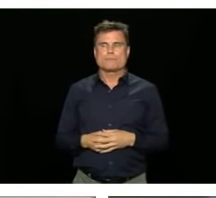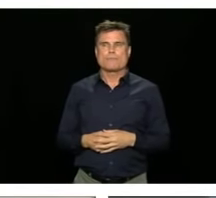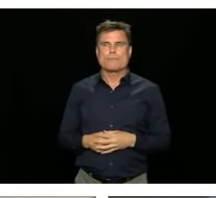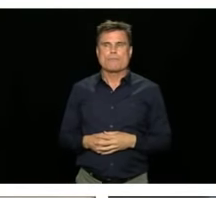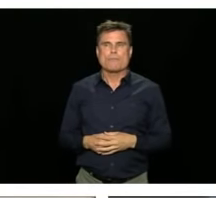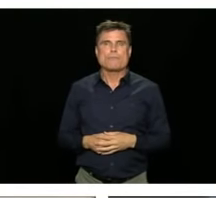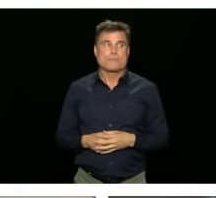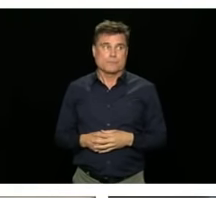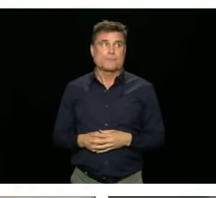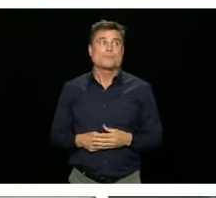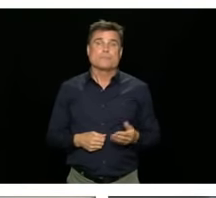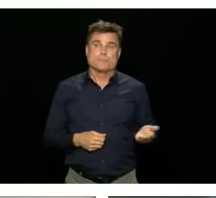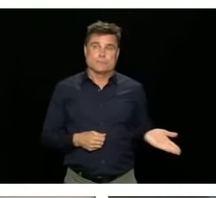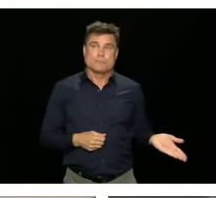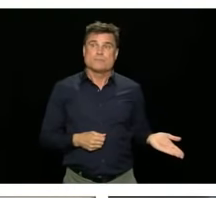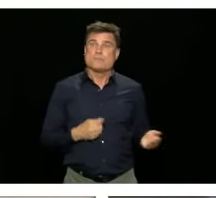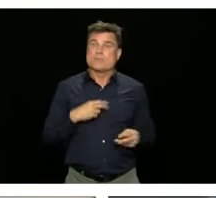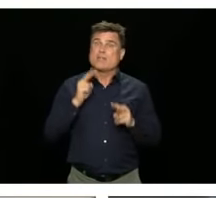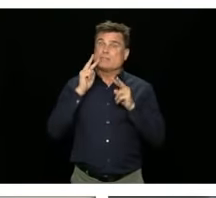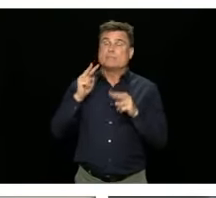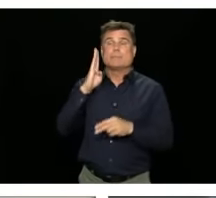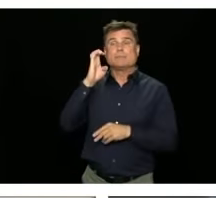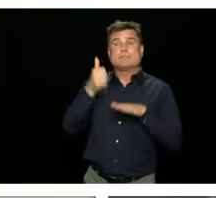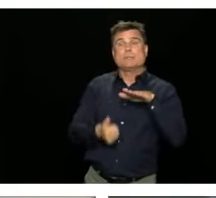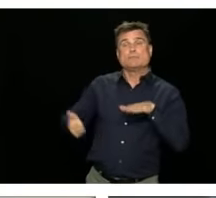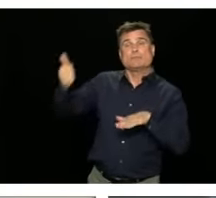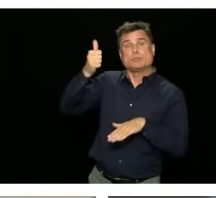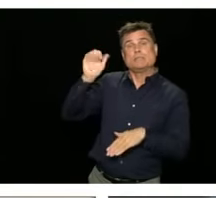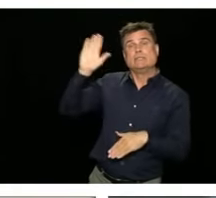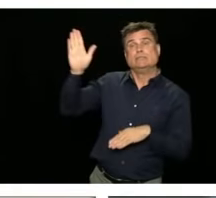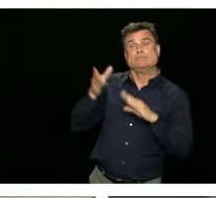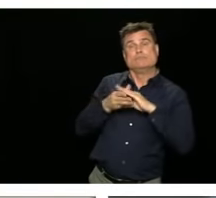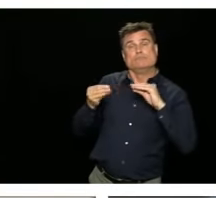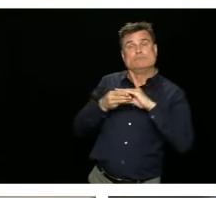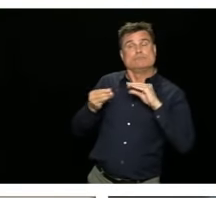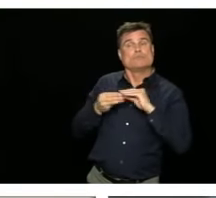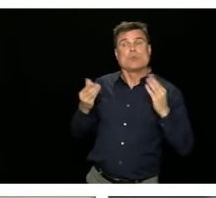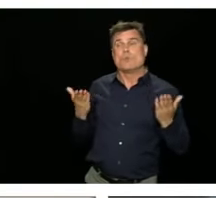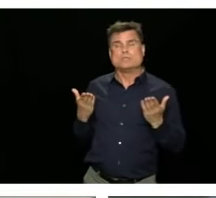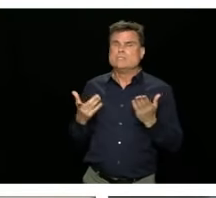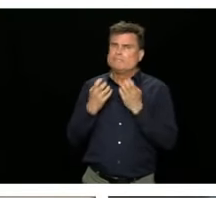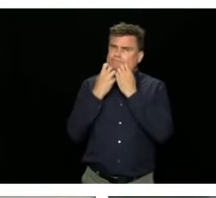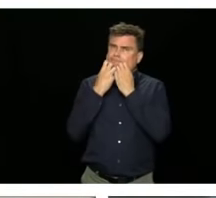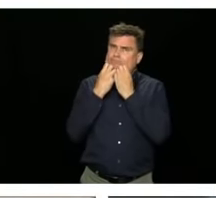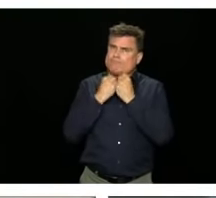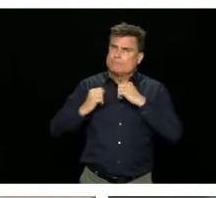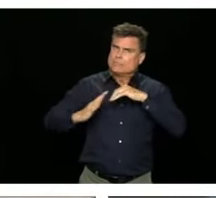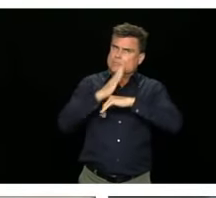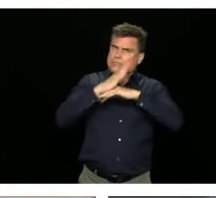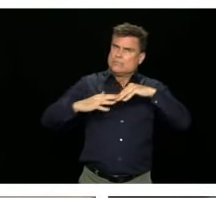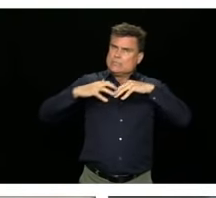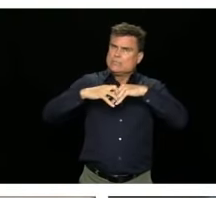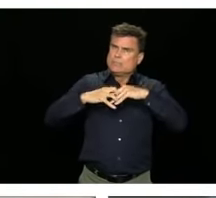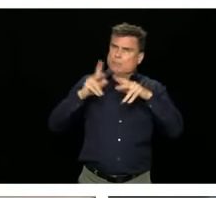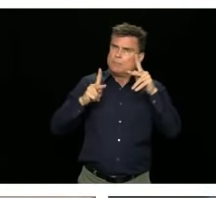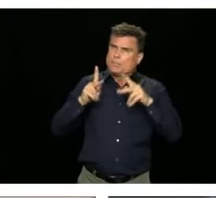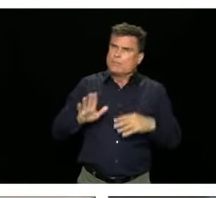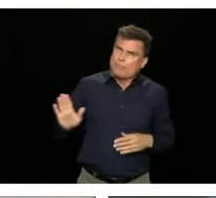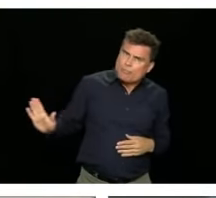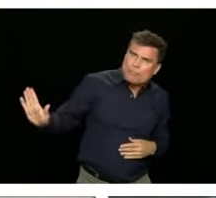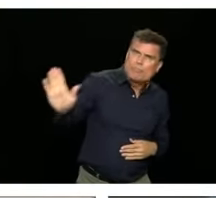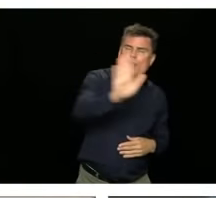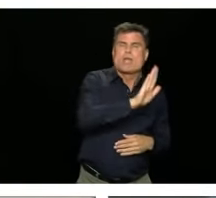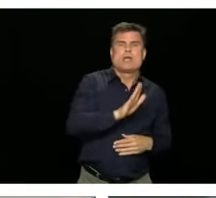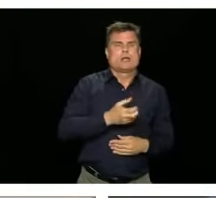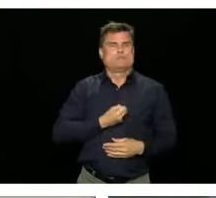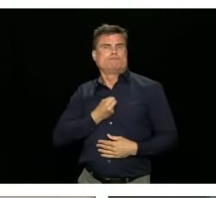of Indigenous people, the voices of First Nations are heard. And this is such a complex issue. But one thing that we can be really